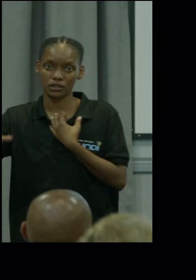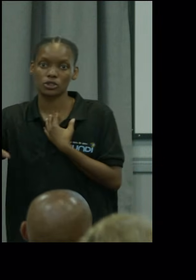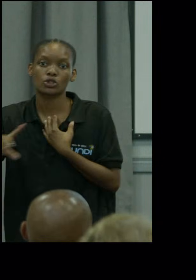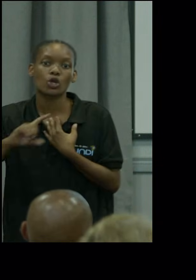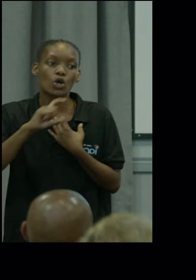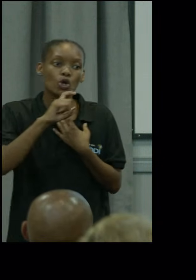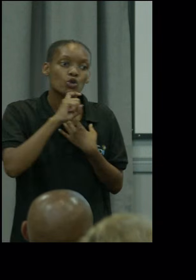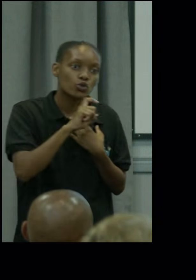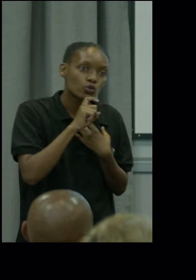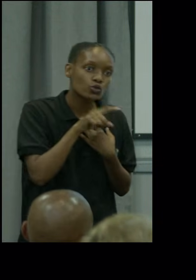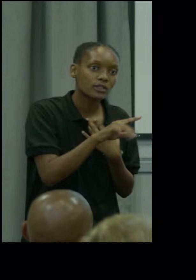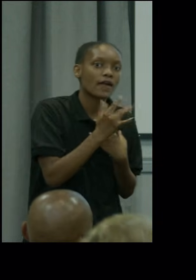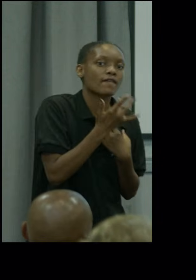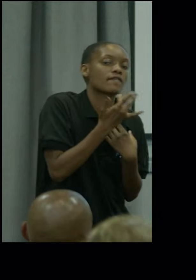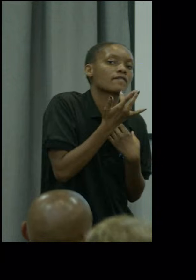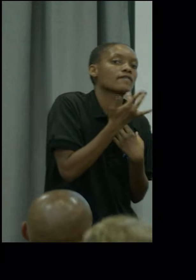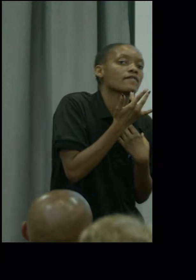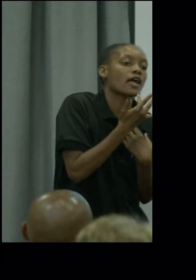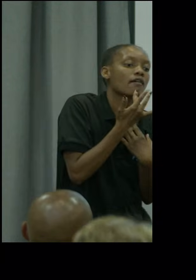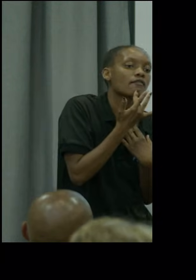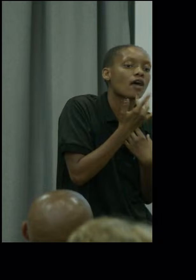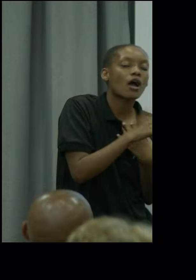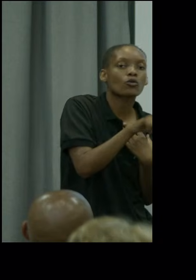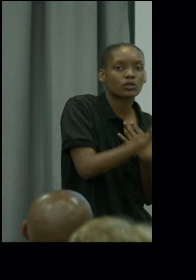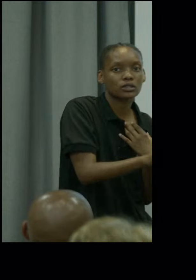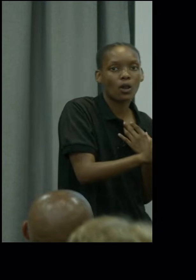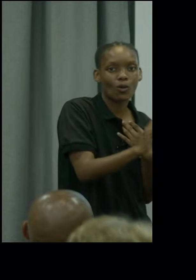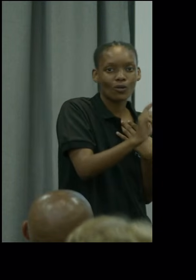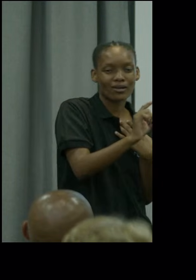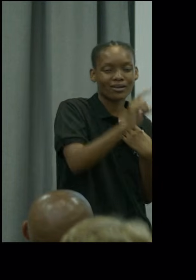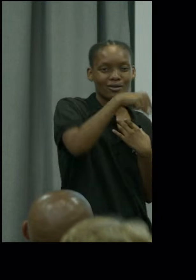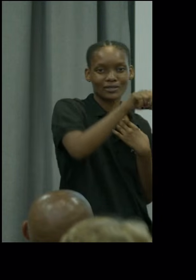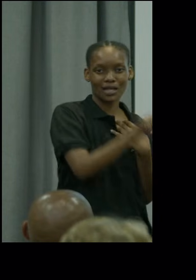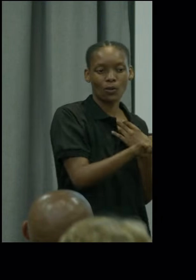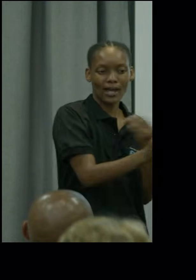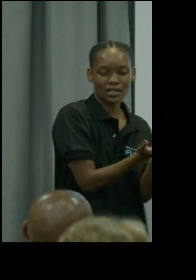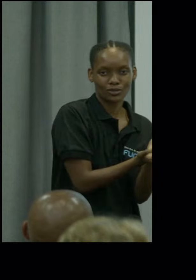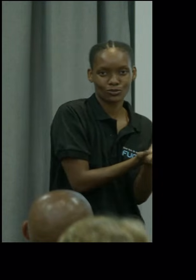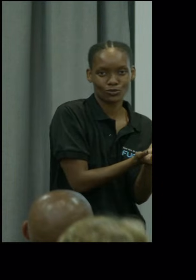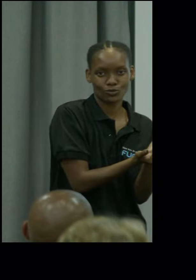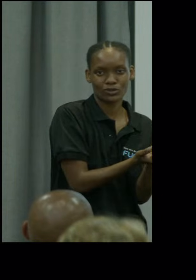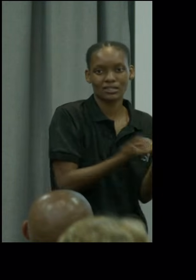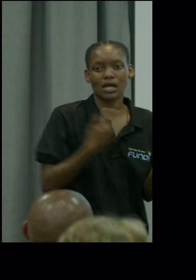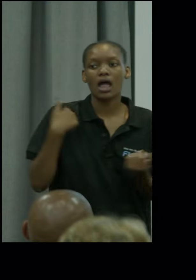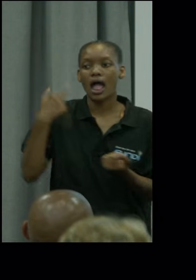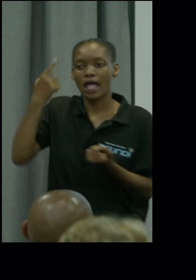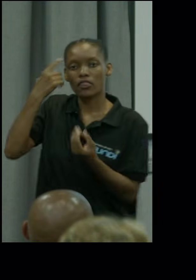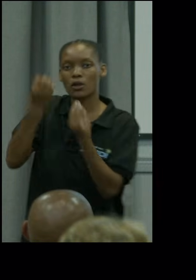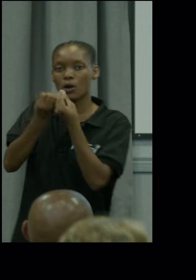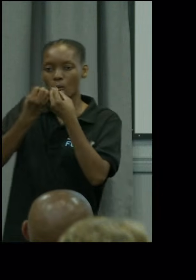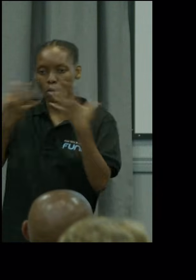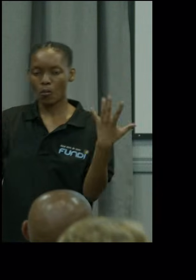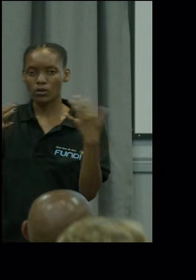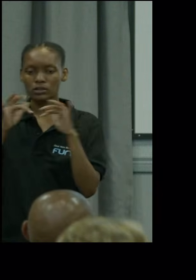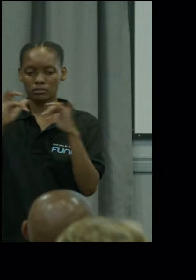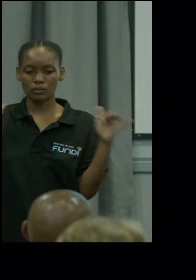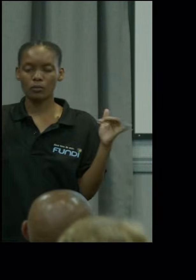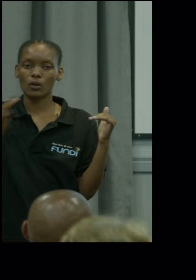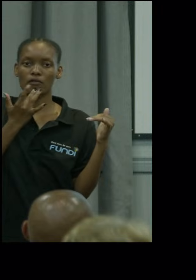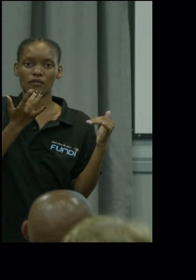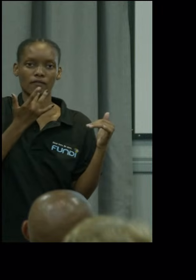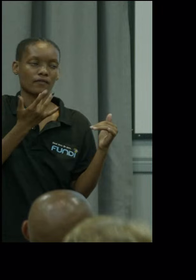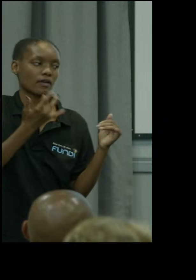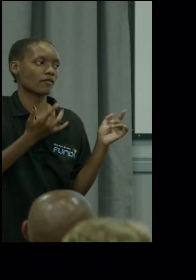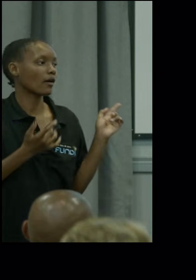1 schools. But I think what people are most interested in is this, because a lot of the public concern is around